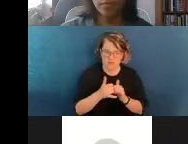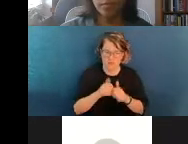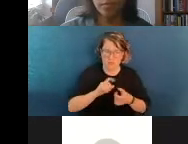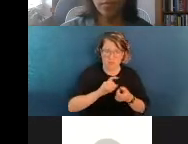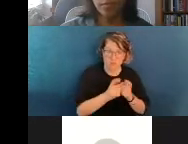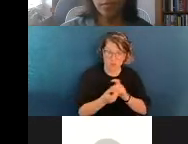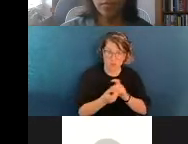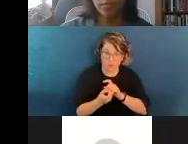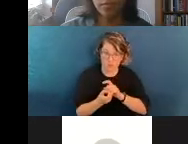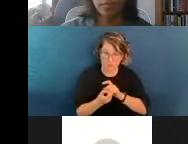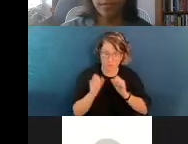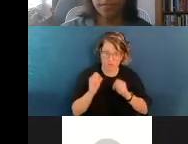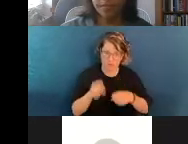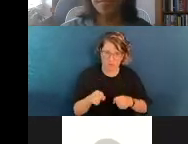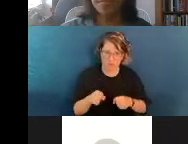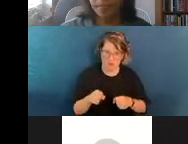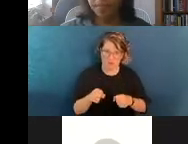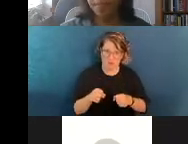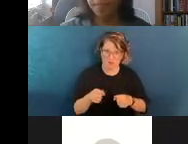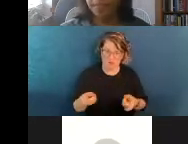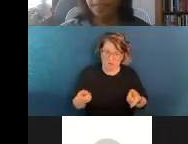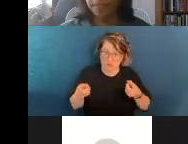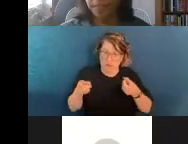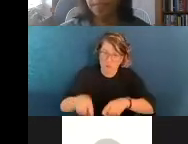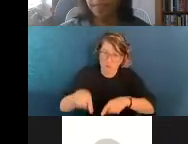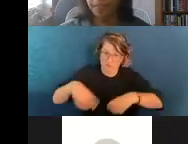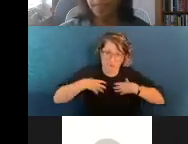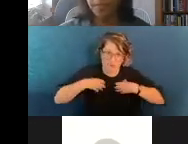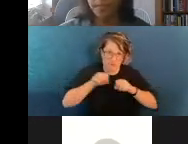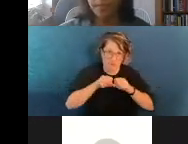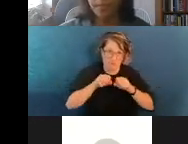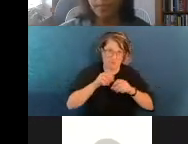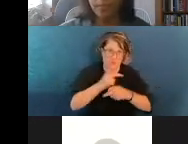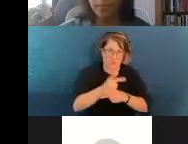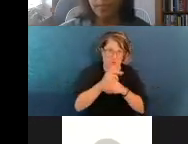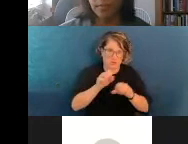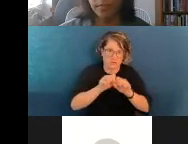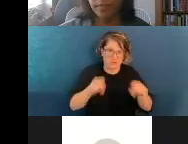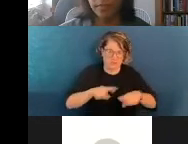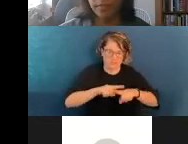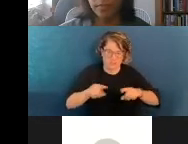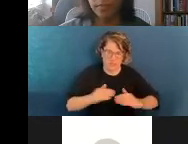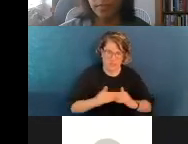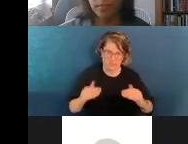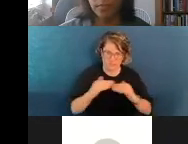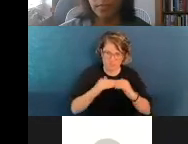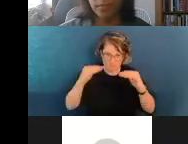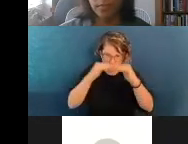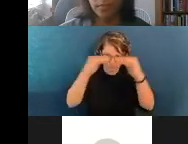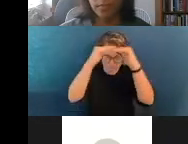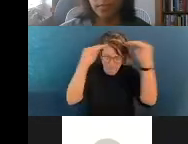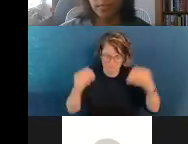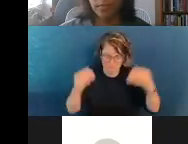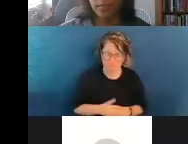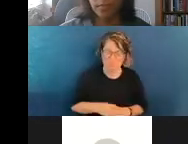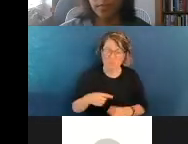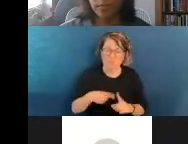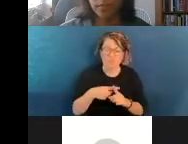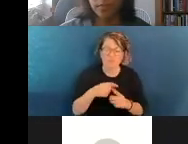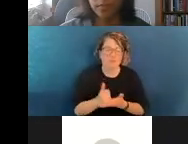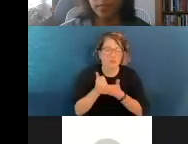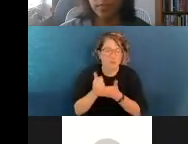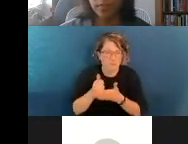can occur within health systems. Also, we ask people to begin to identify barriers and opportunities